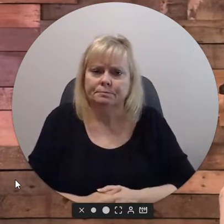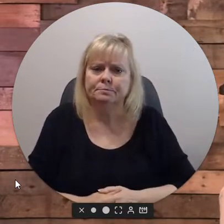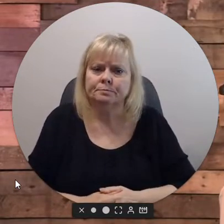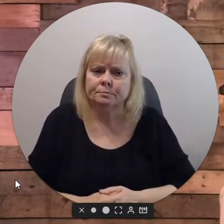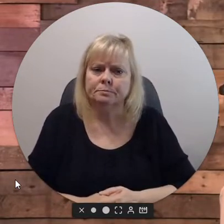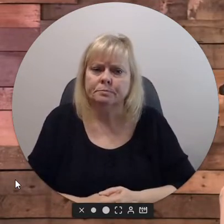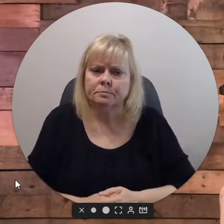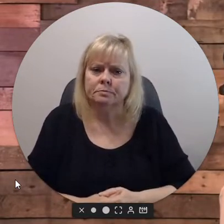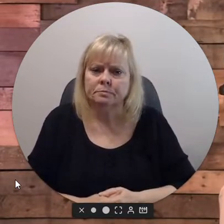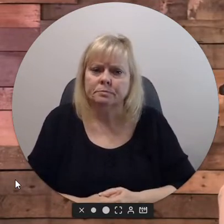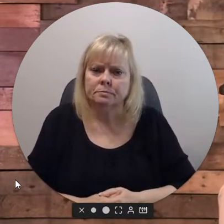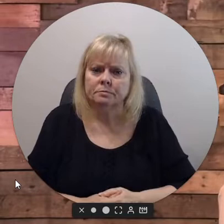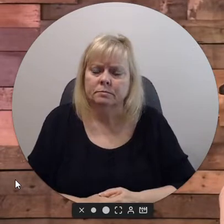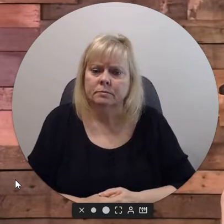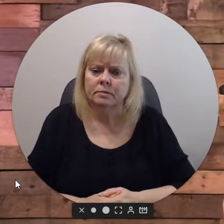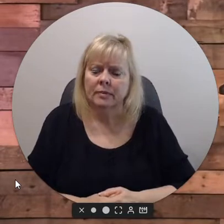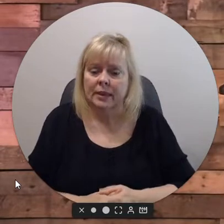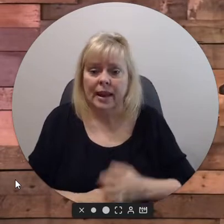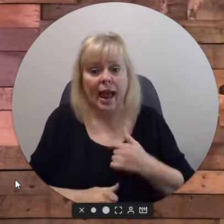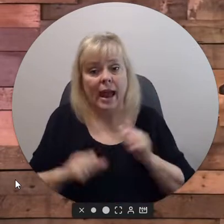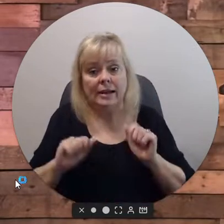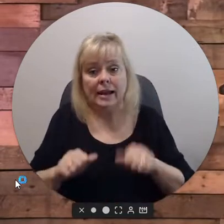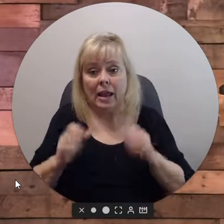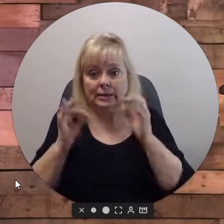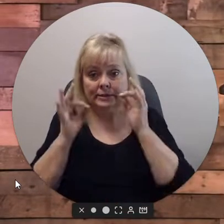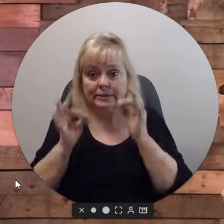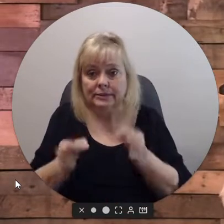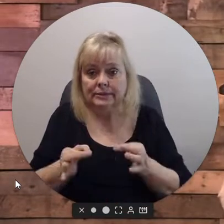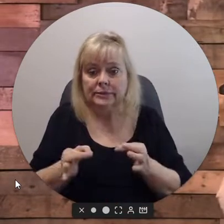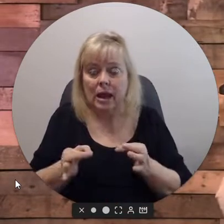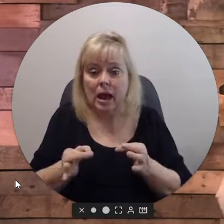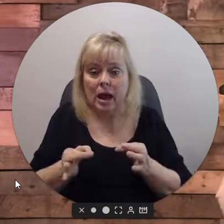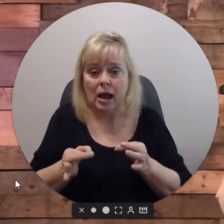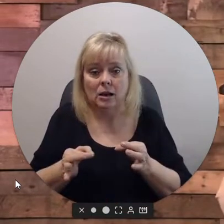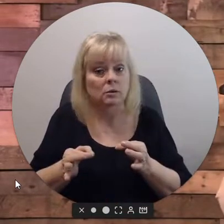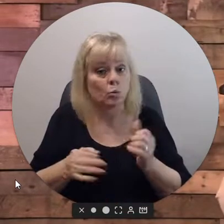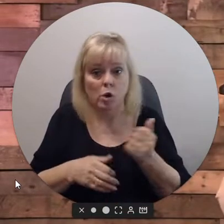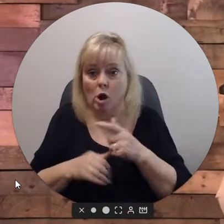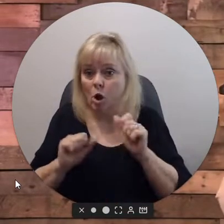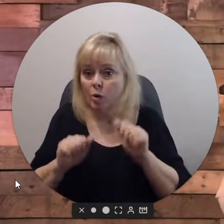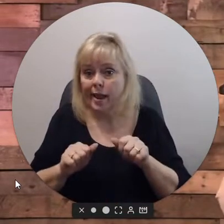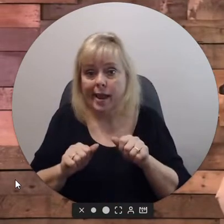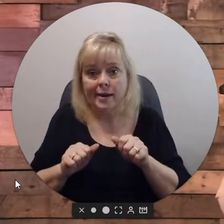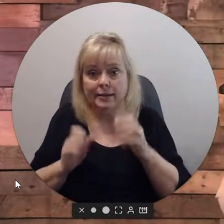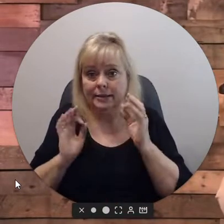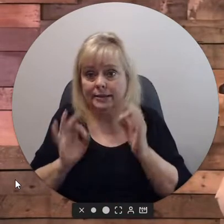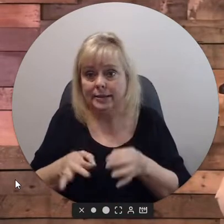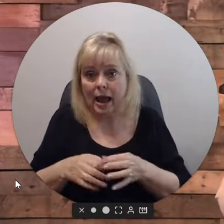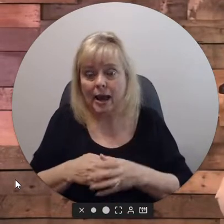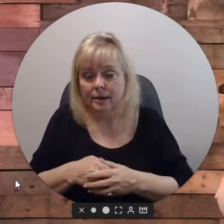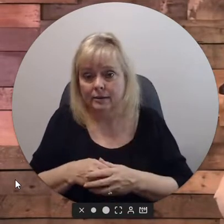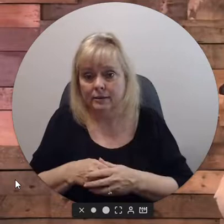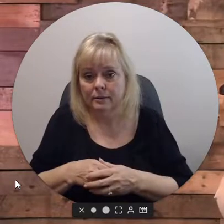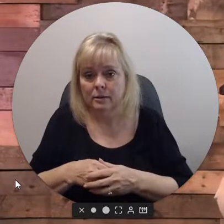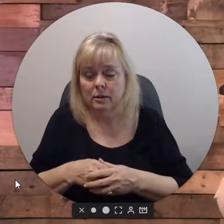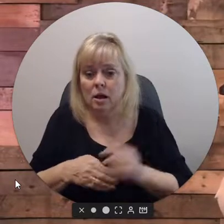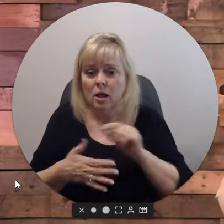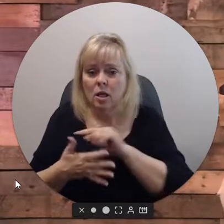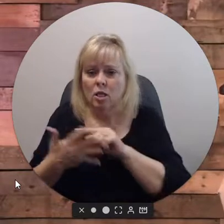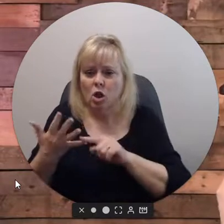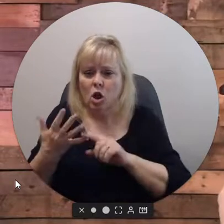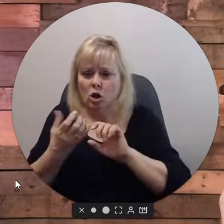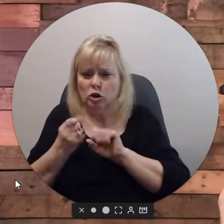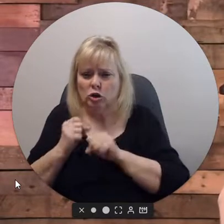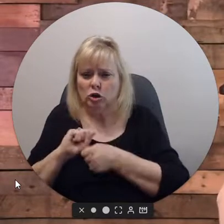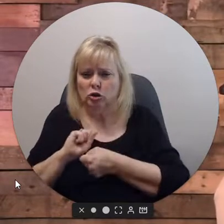I can choose, we always can choose, I can choose to let those griefs and scars